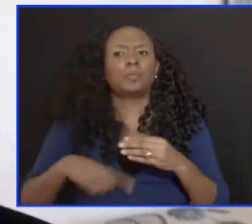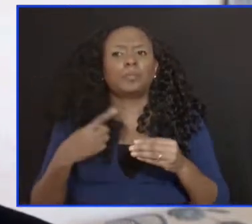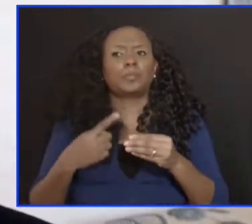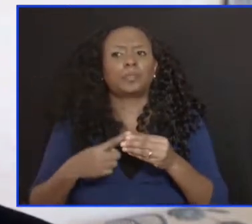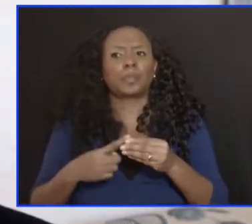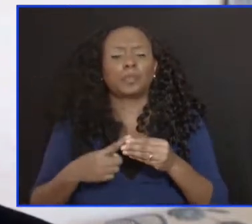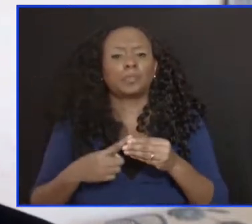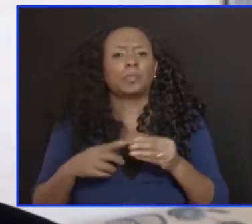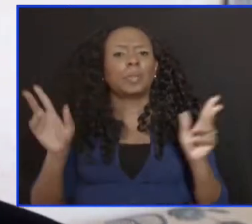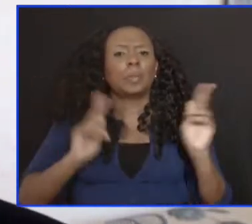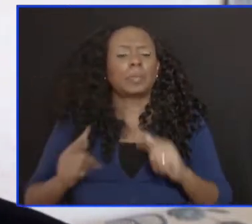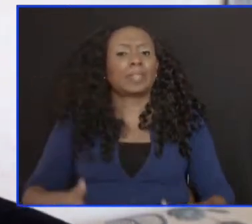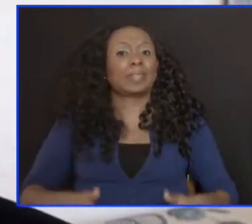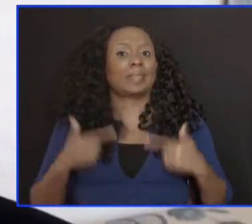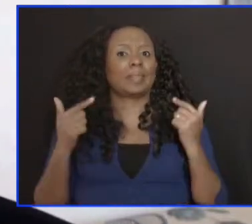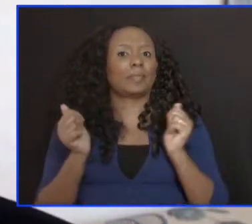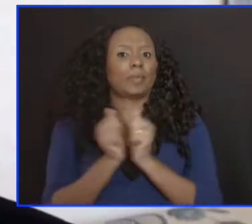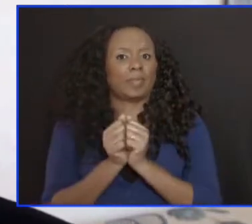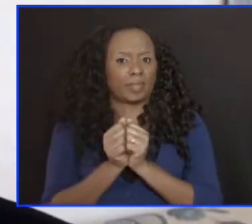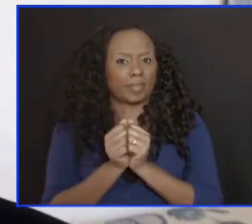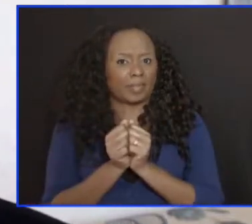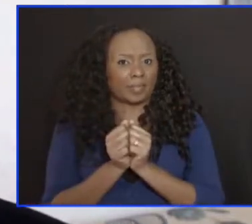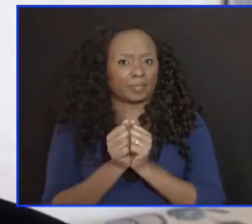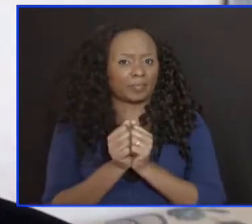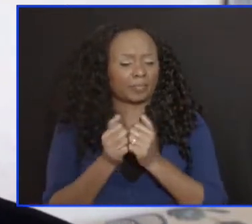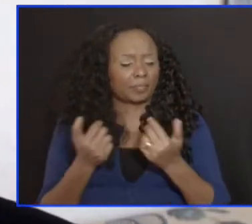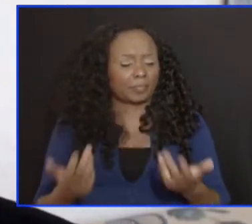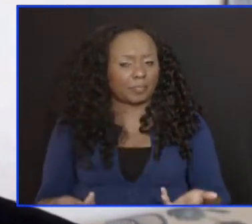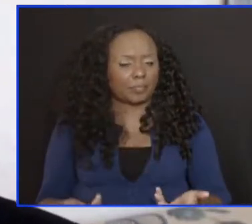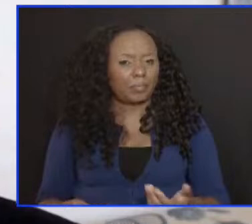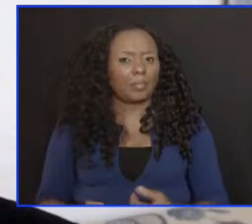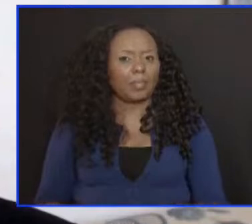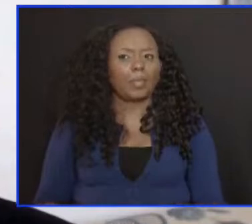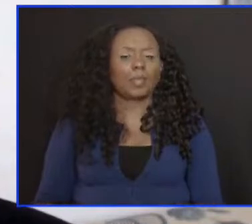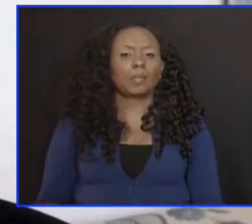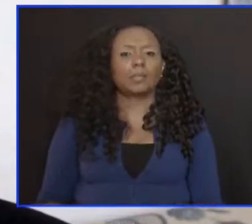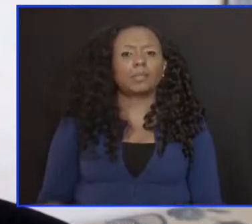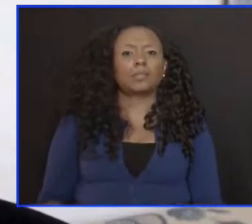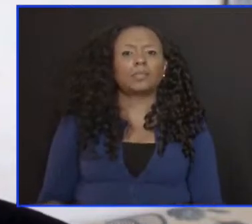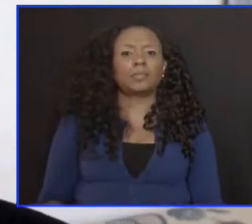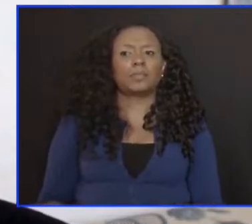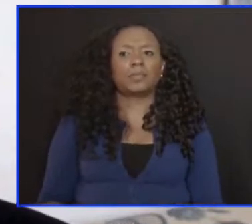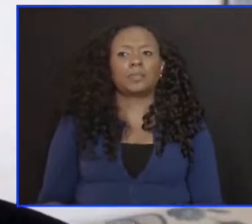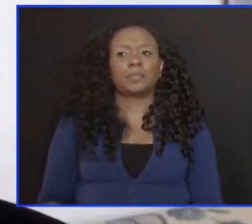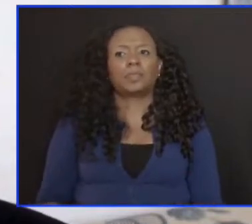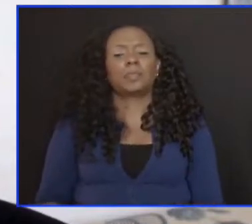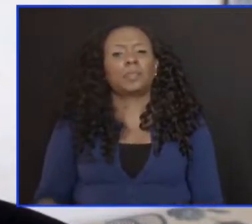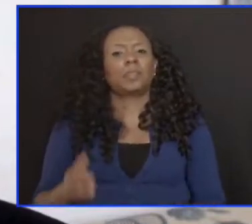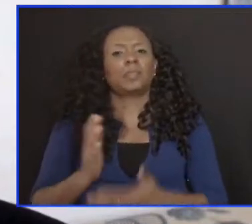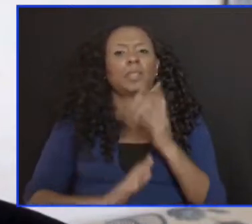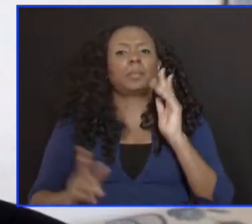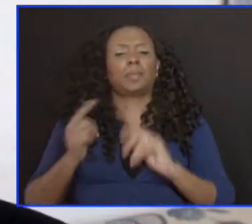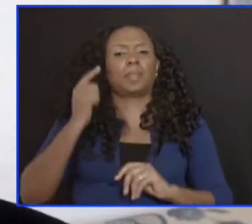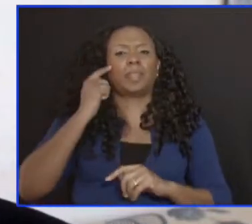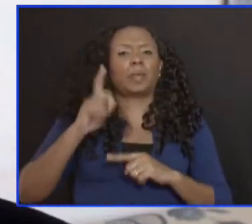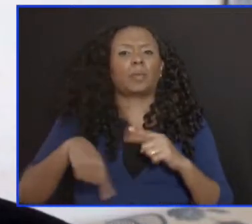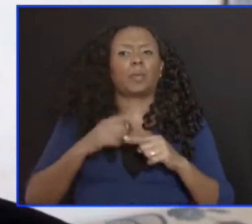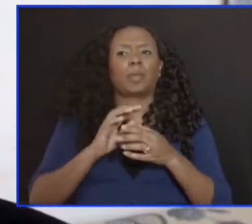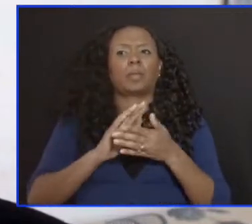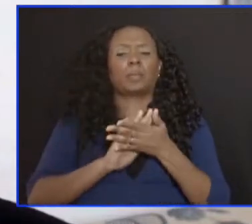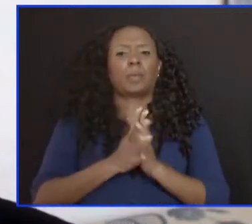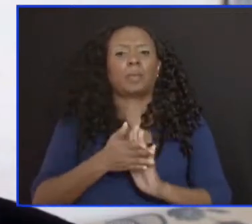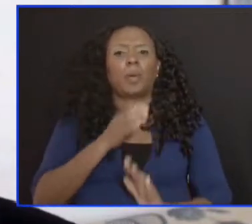with. And there is an underlying assumption that when a person hits 89 or 90, that person is